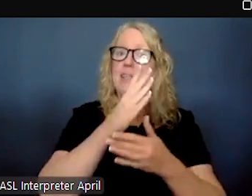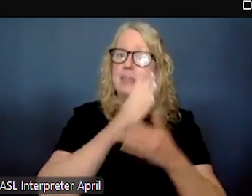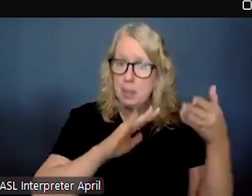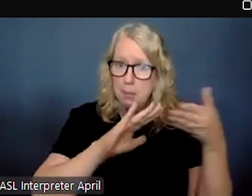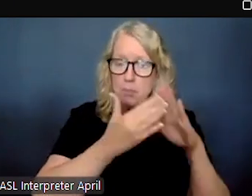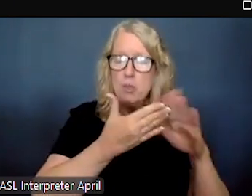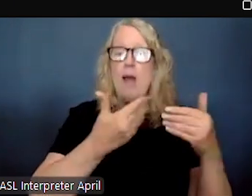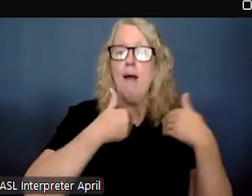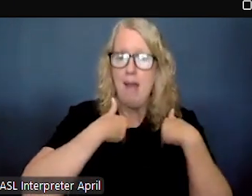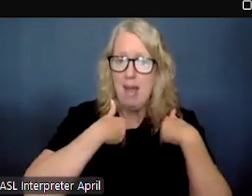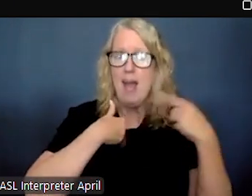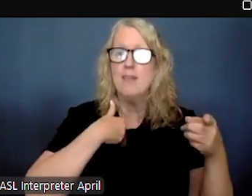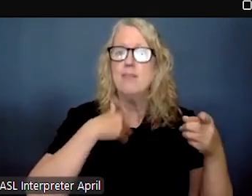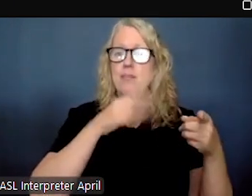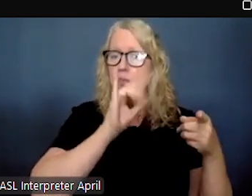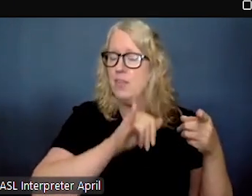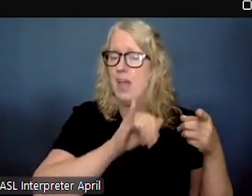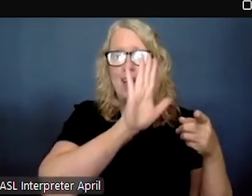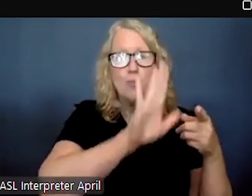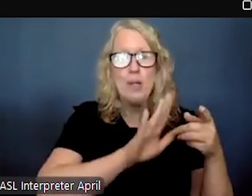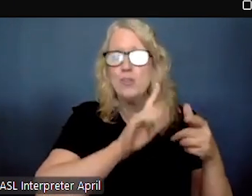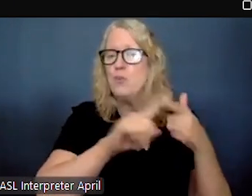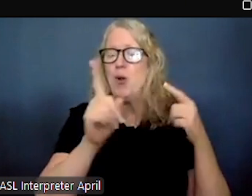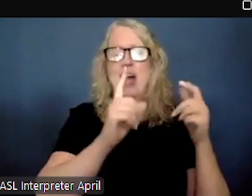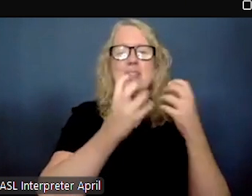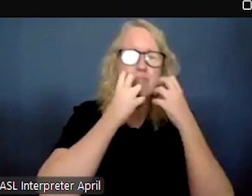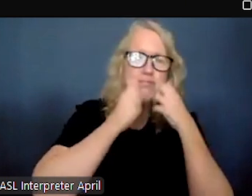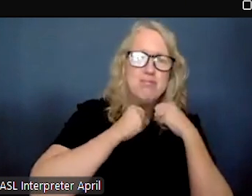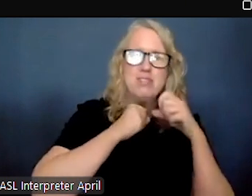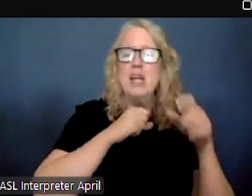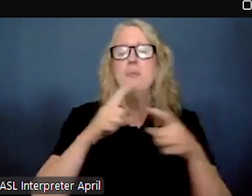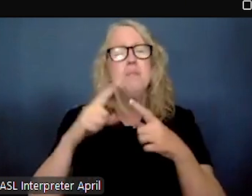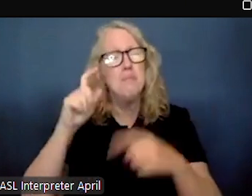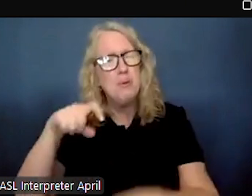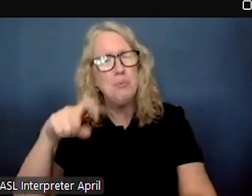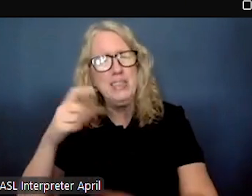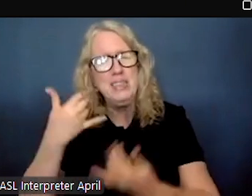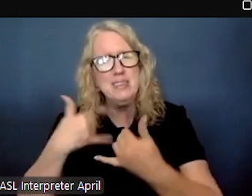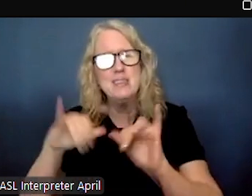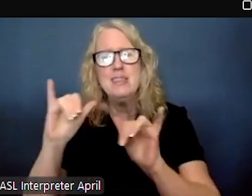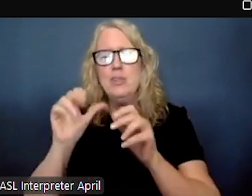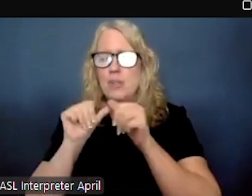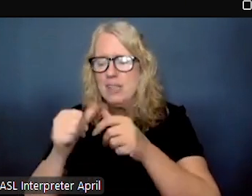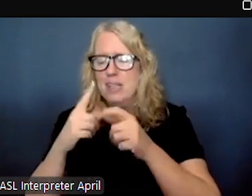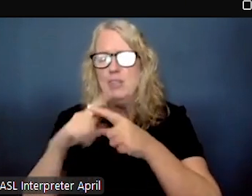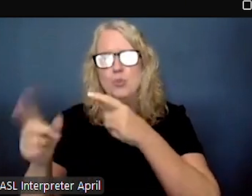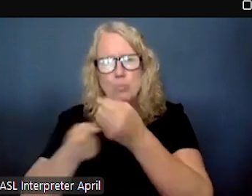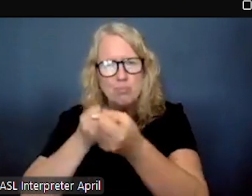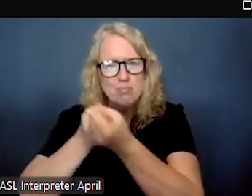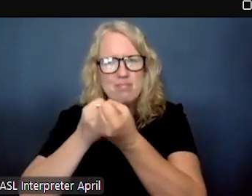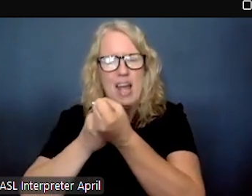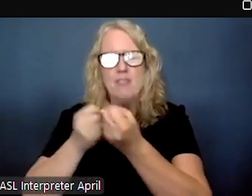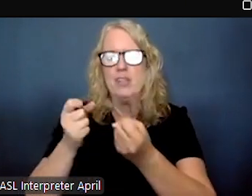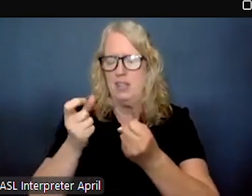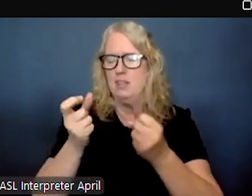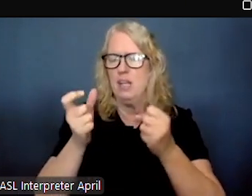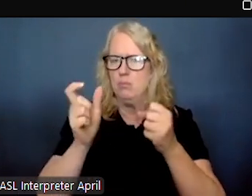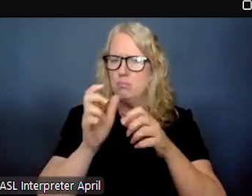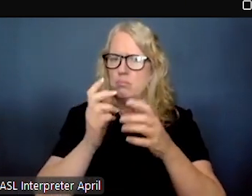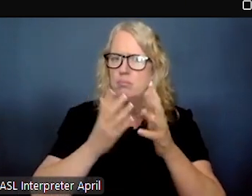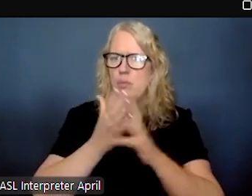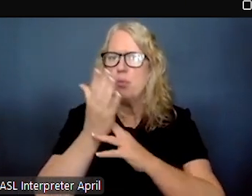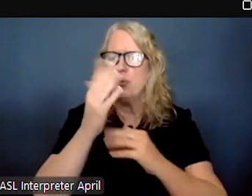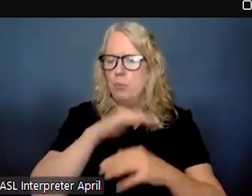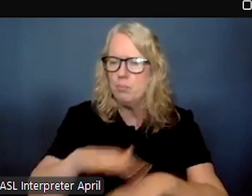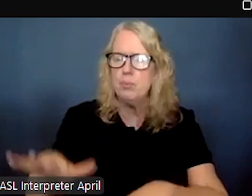communities do, that is golden and should be cherished. But we need to continue to advocate to get this all throughout. And we're